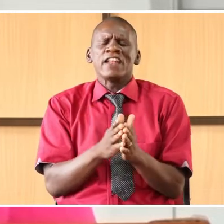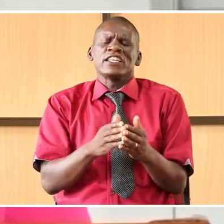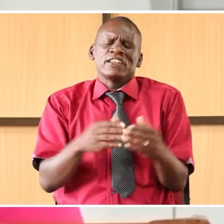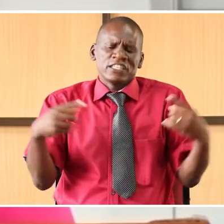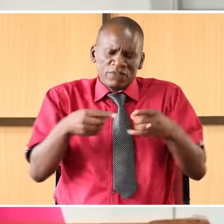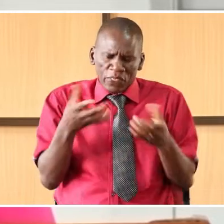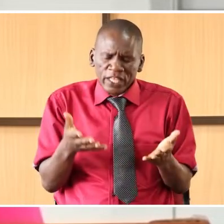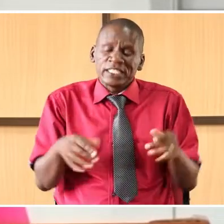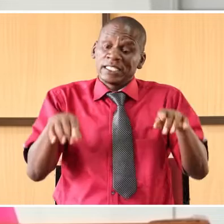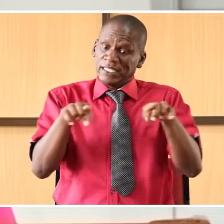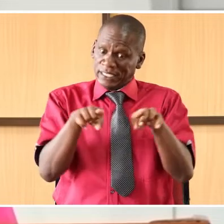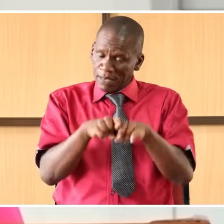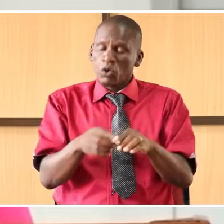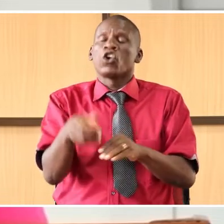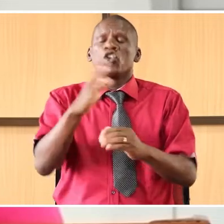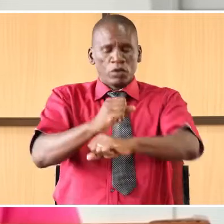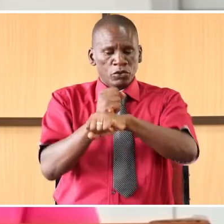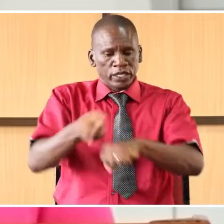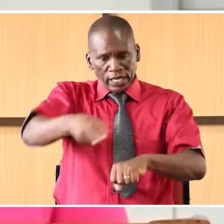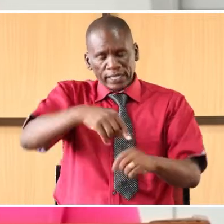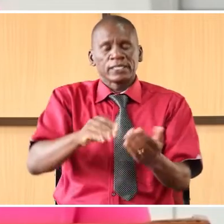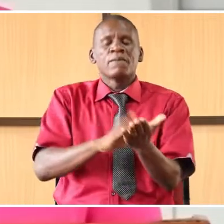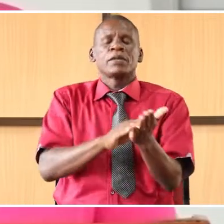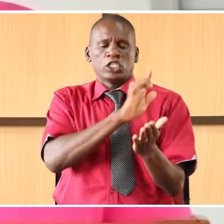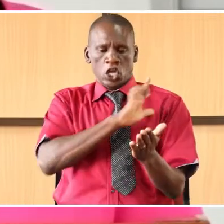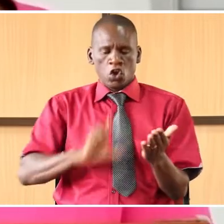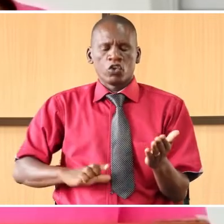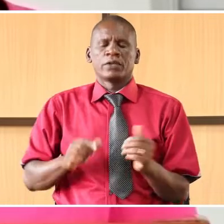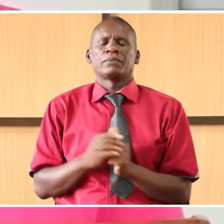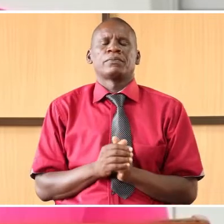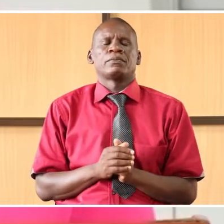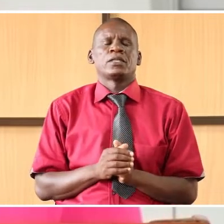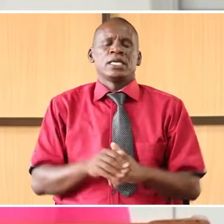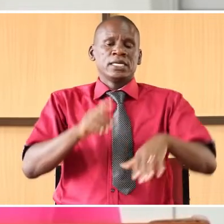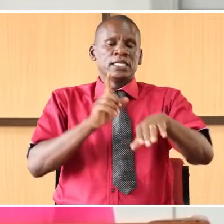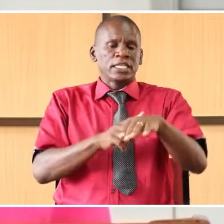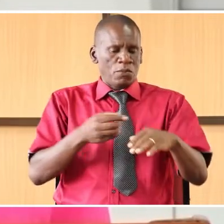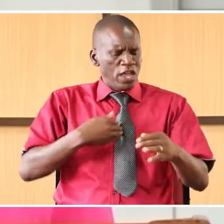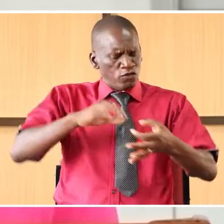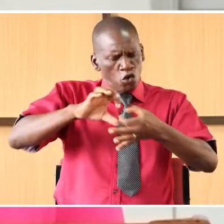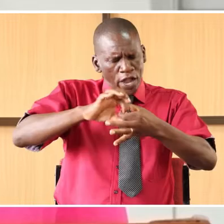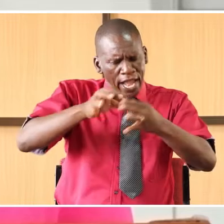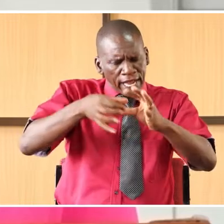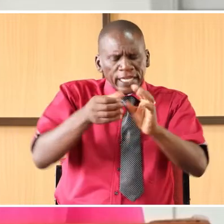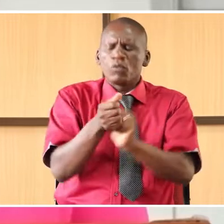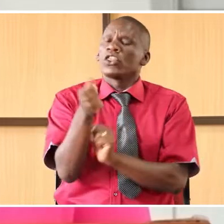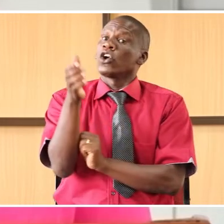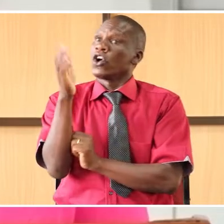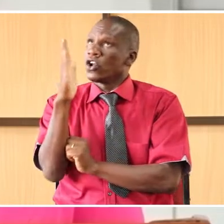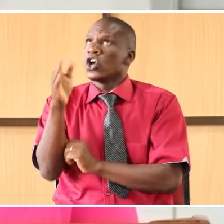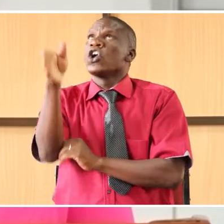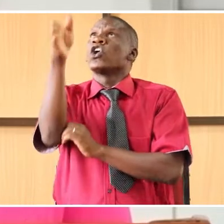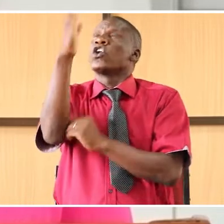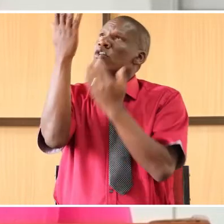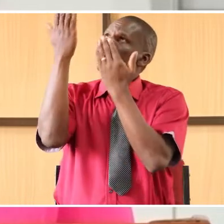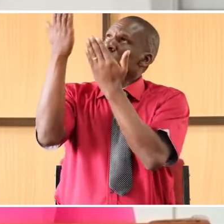tumult. Selah. Praise the Lord. I love the word of the Lord. When we have connected with him, he is